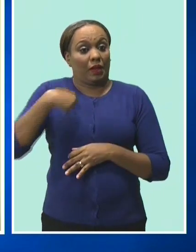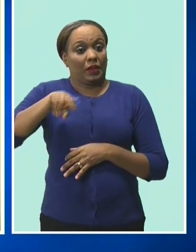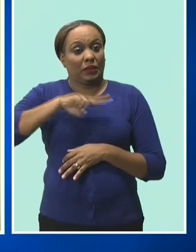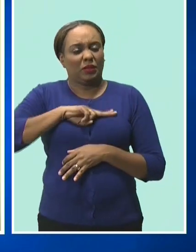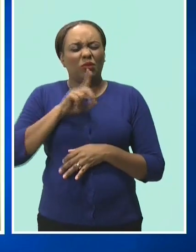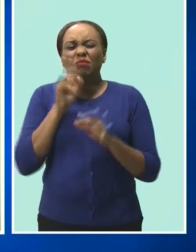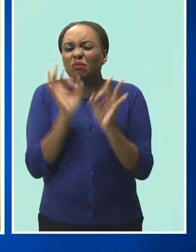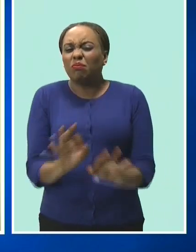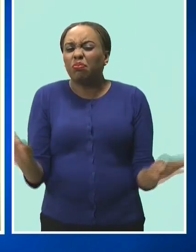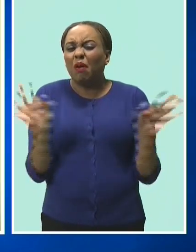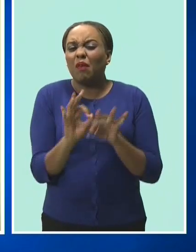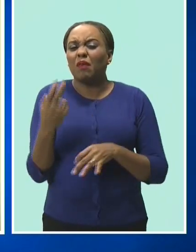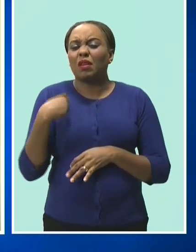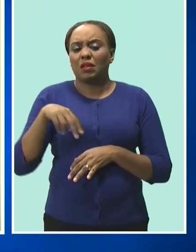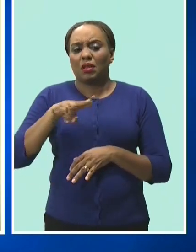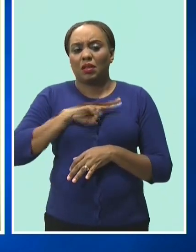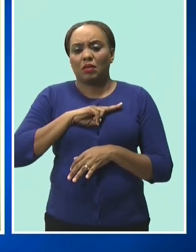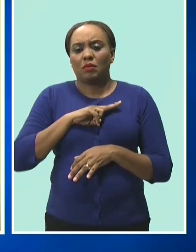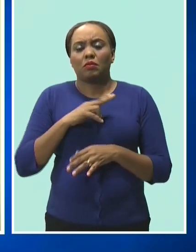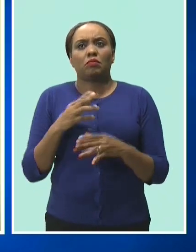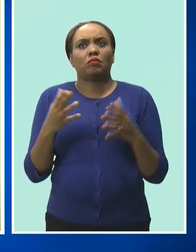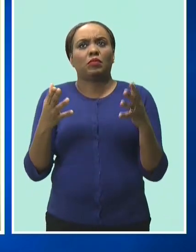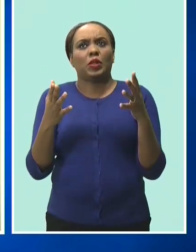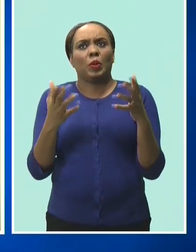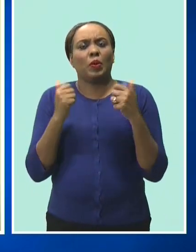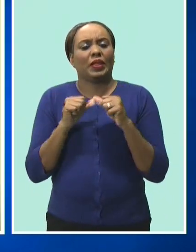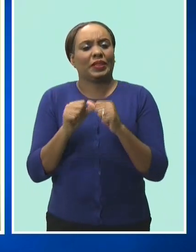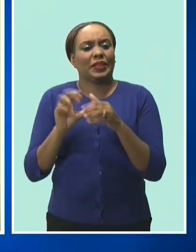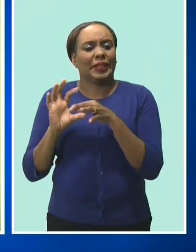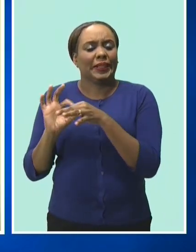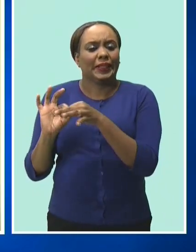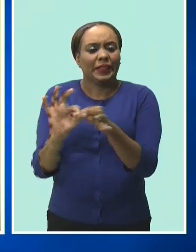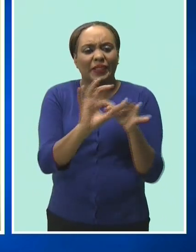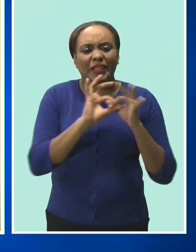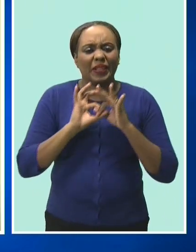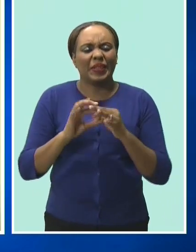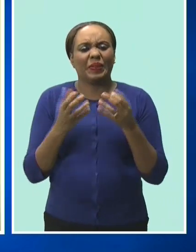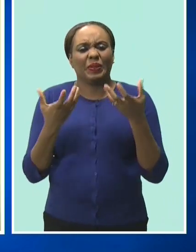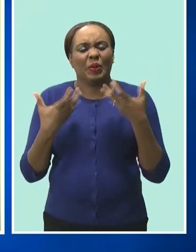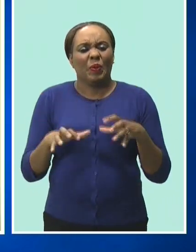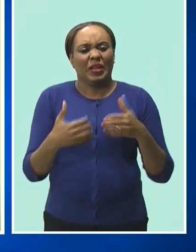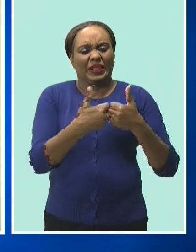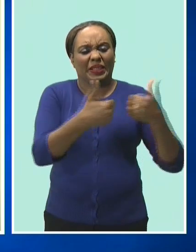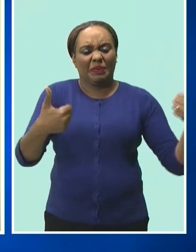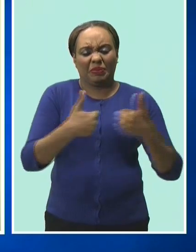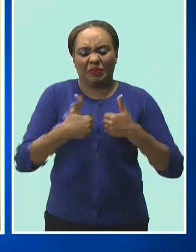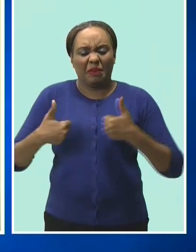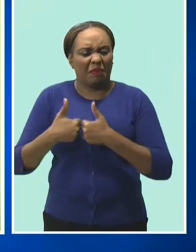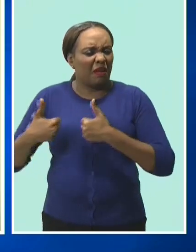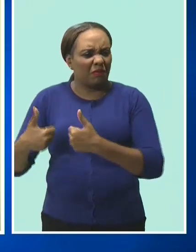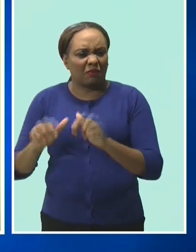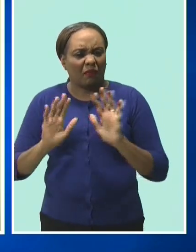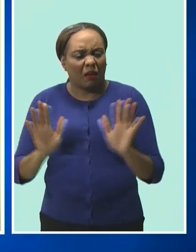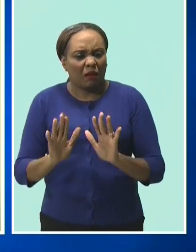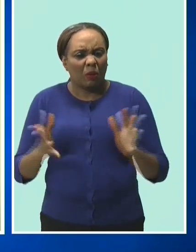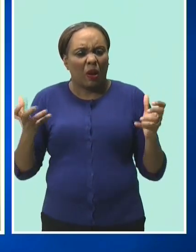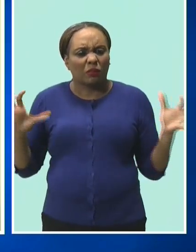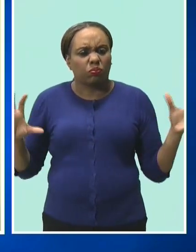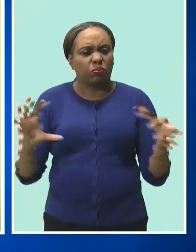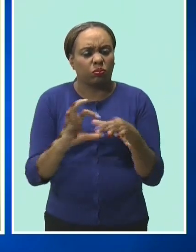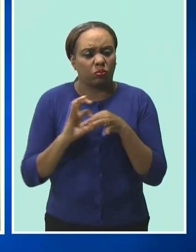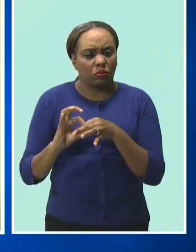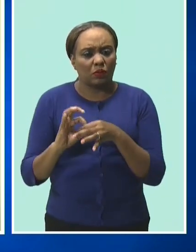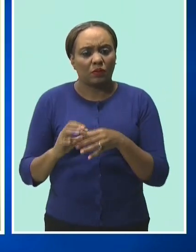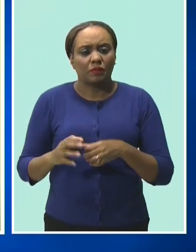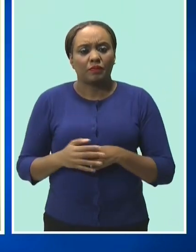to not create divisions where they don't exist. Prime Minister Holness engaged with Prime Minister Motley